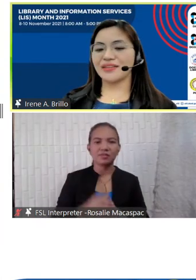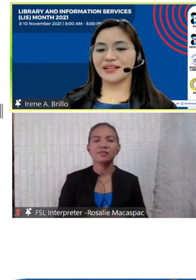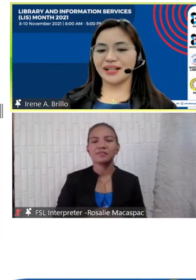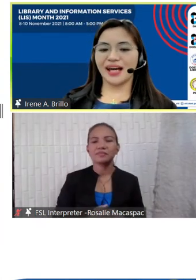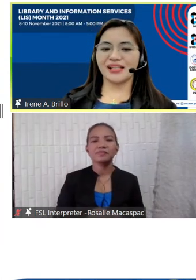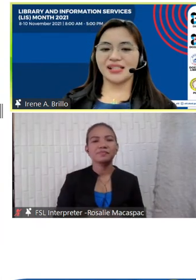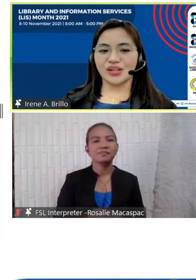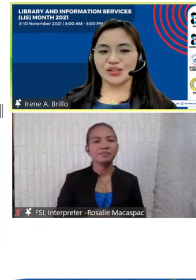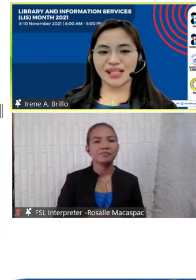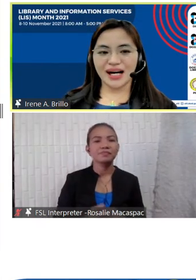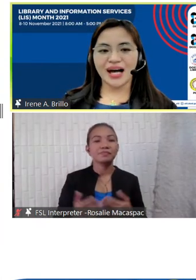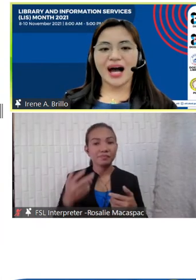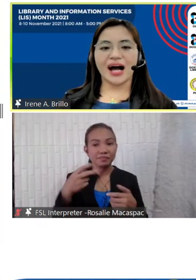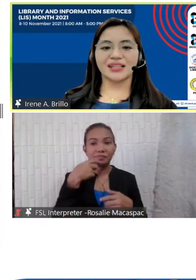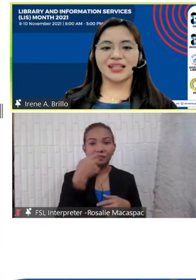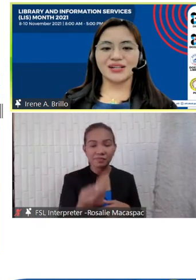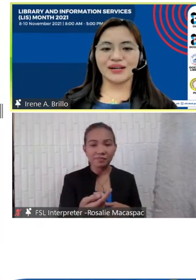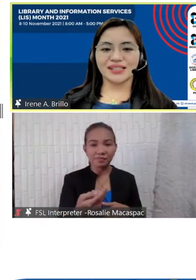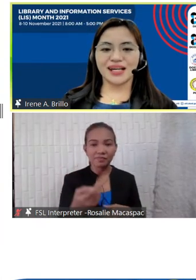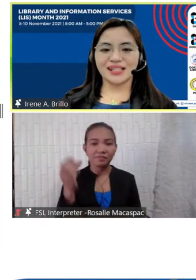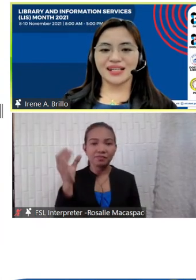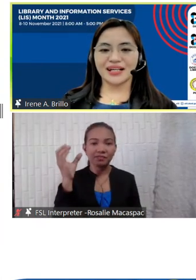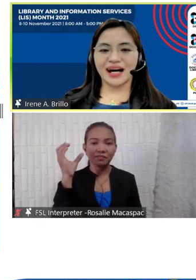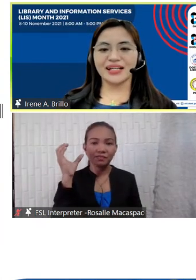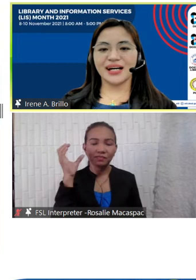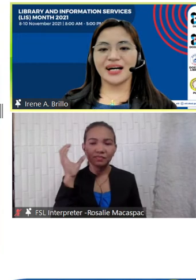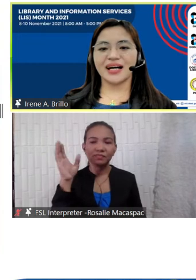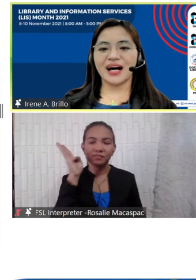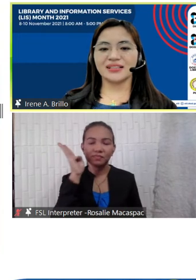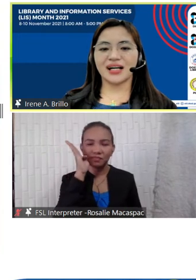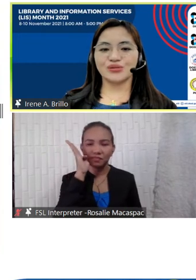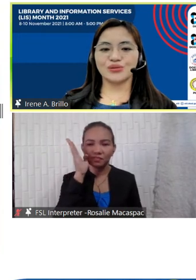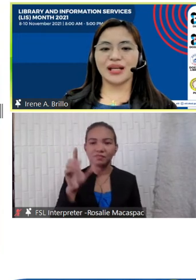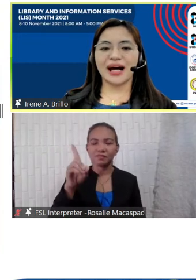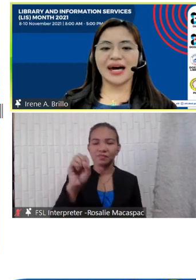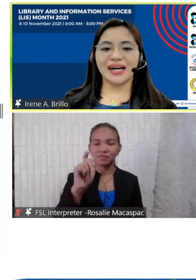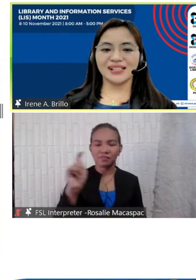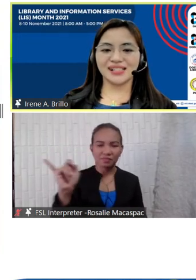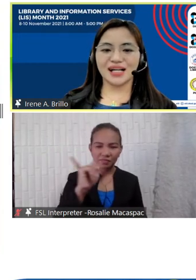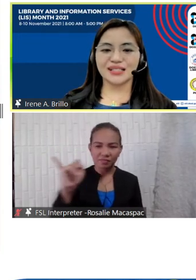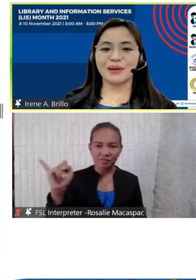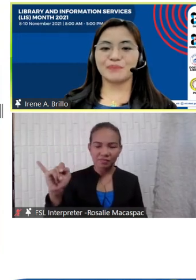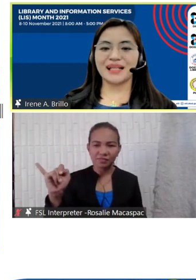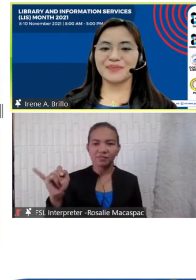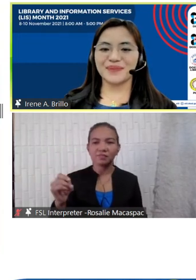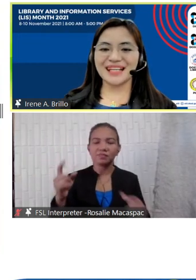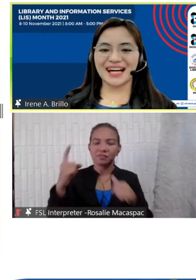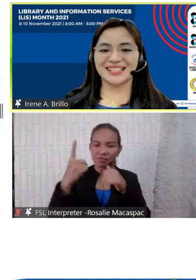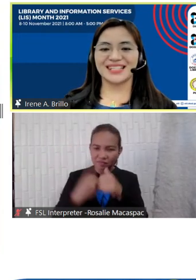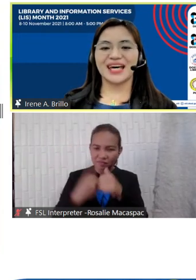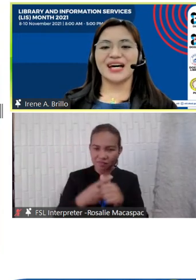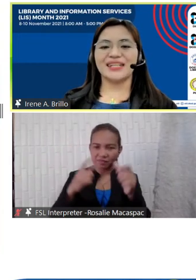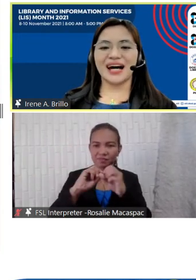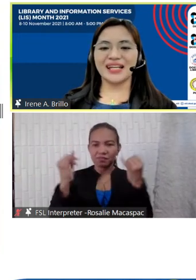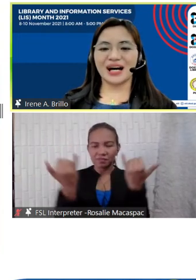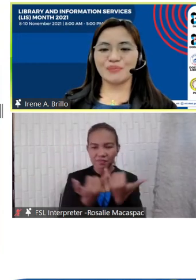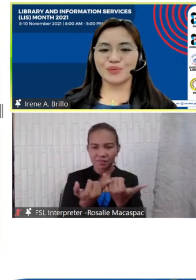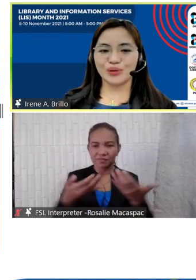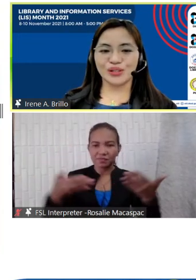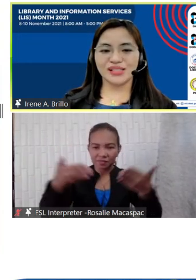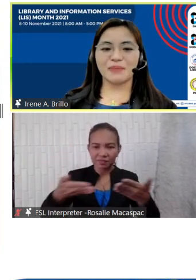ni Catherine A. Dinosta, ang DOST-STII ay ang nangungunang ahensya sa Pilipinas